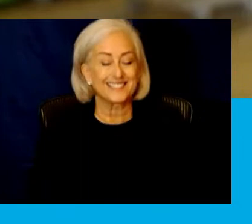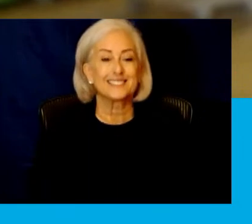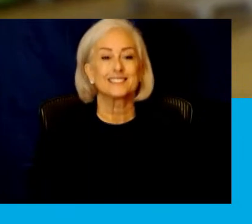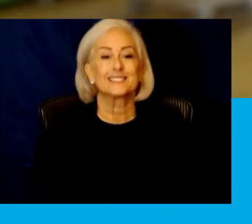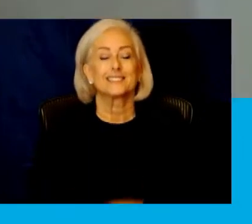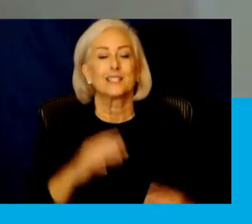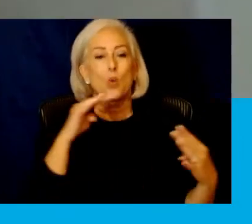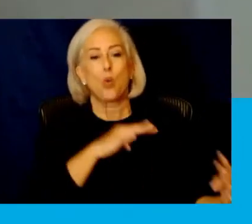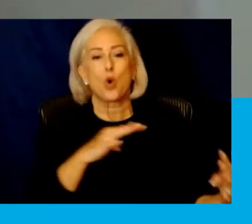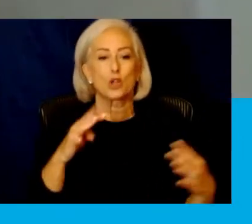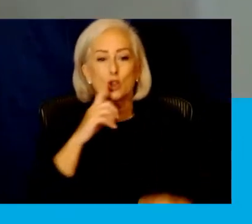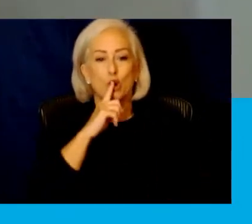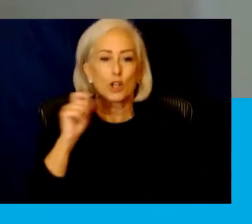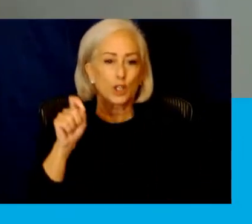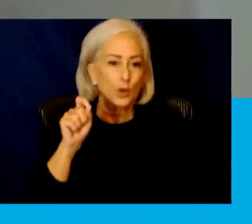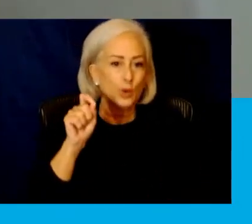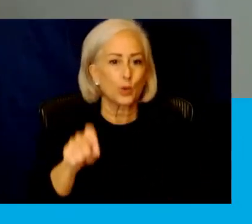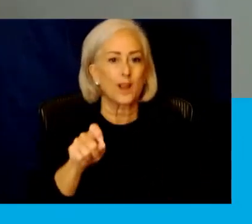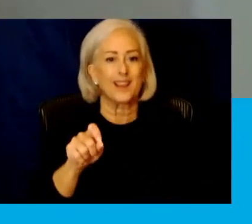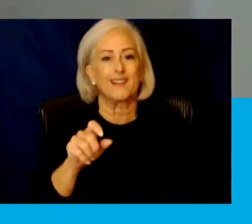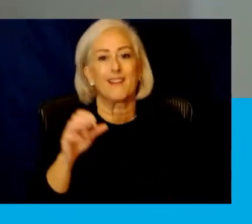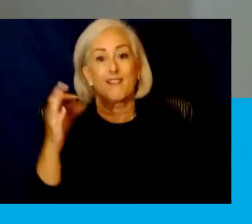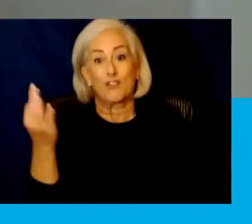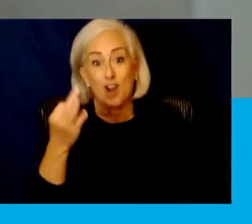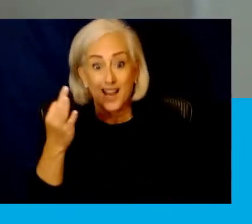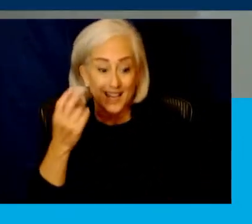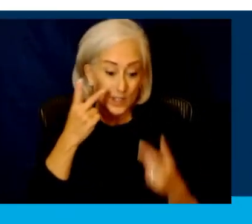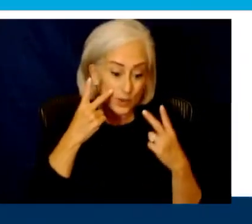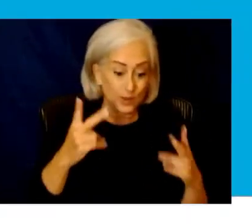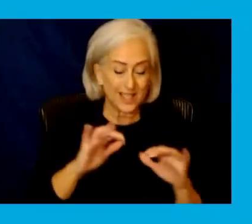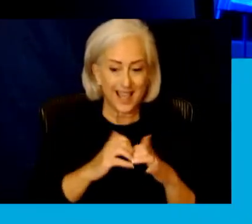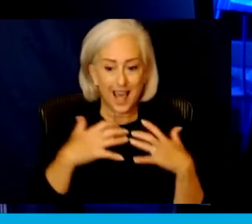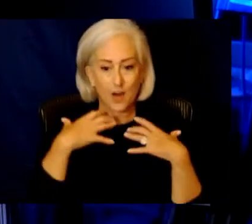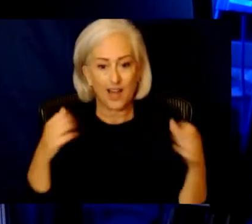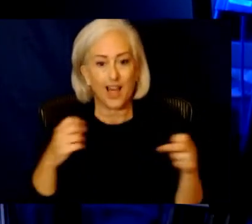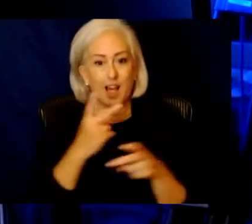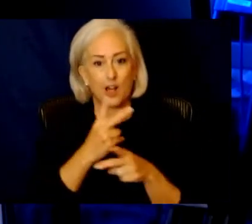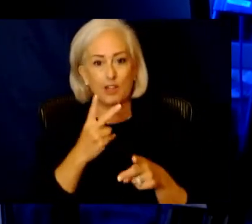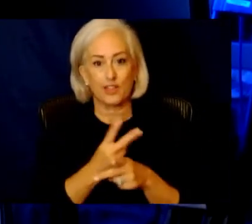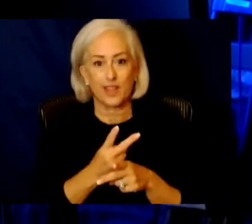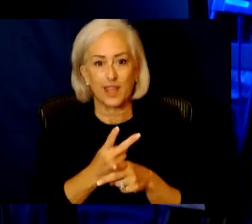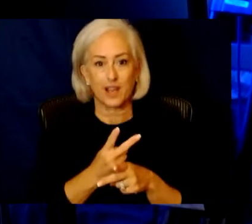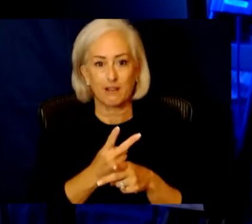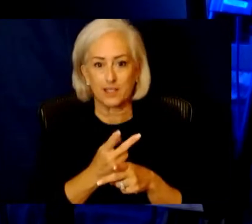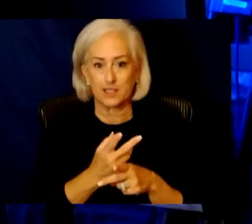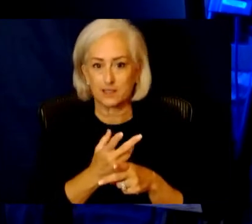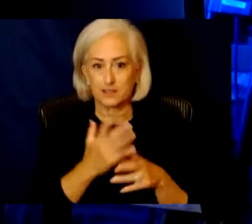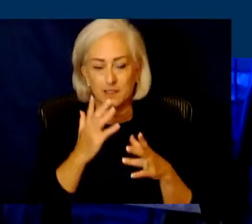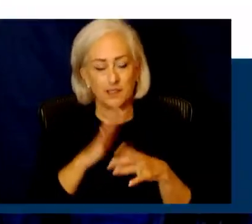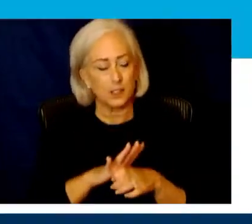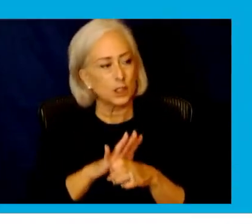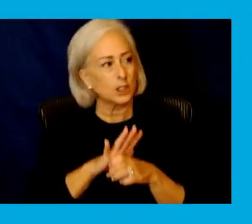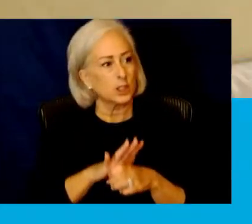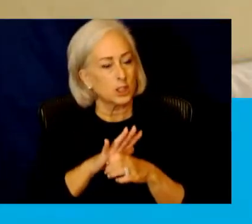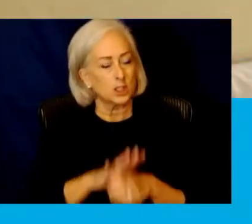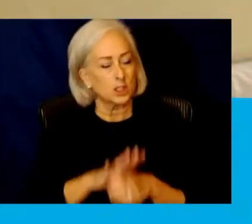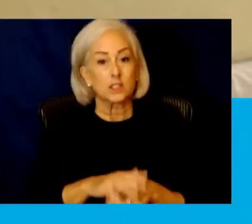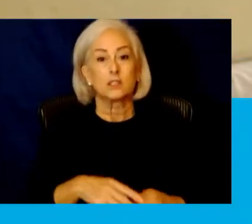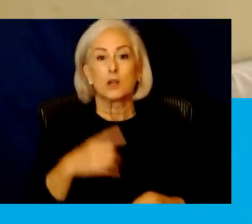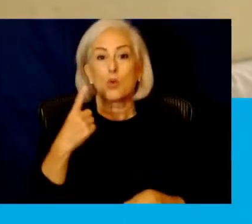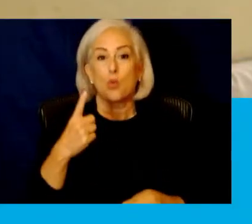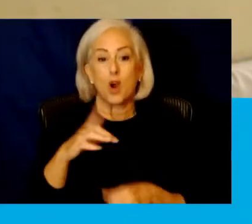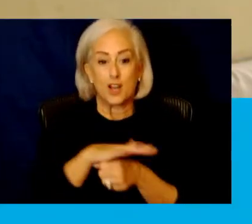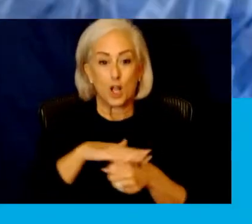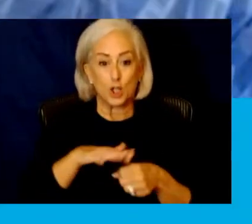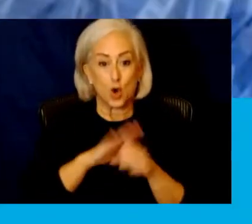on Friday to hear from a healthcare system pushed to the brink. I'm Jessica Lovell. How one local organization is doing more